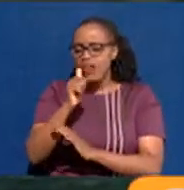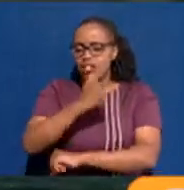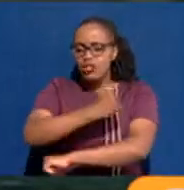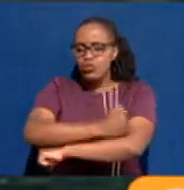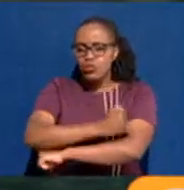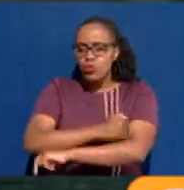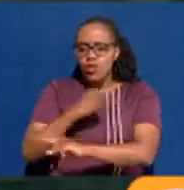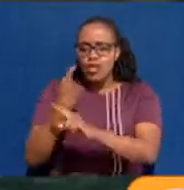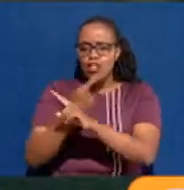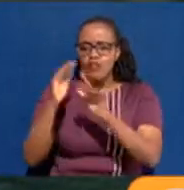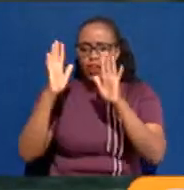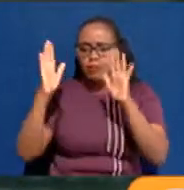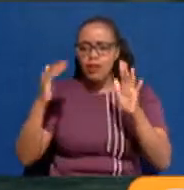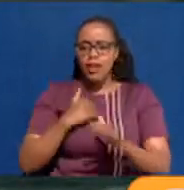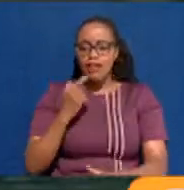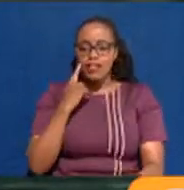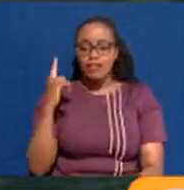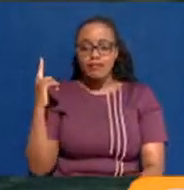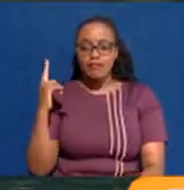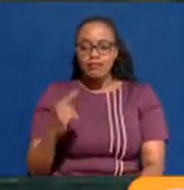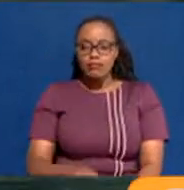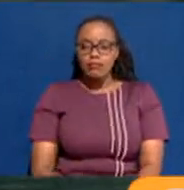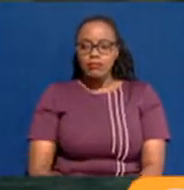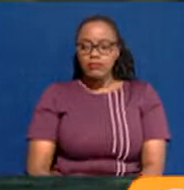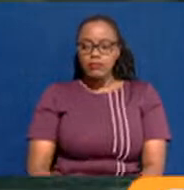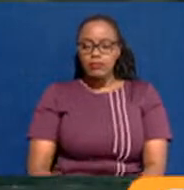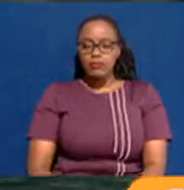sectors of primary education.